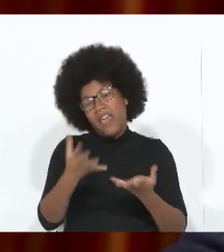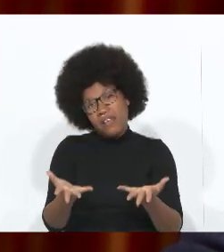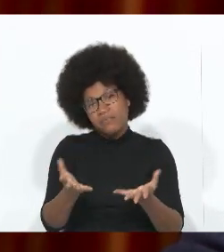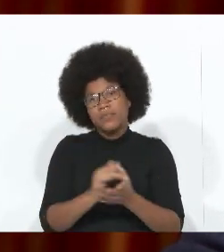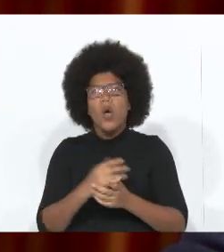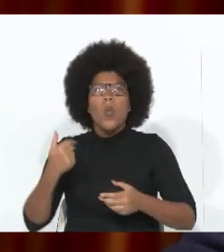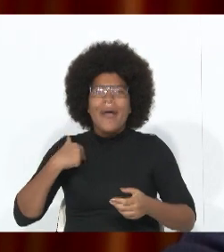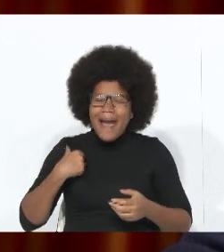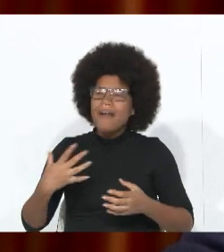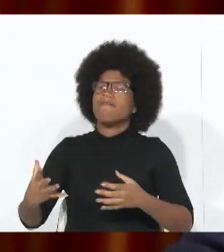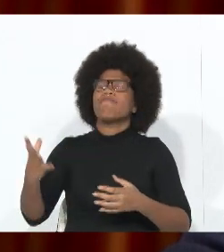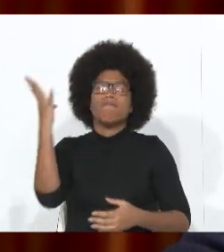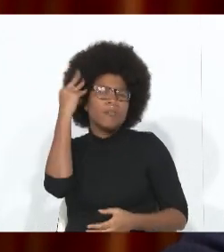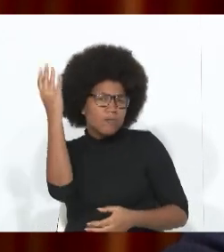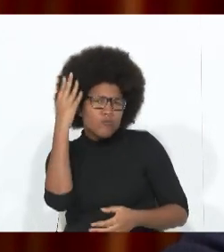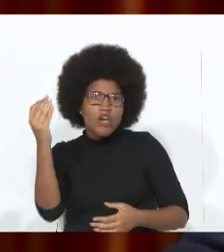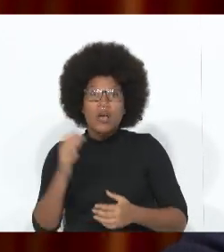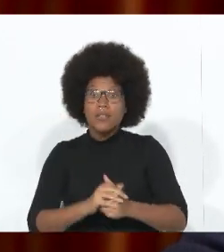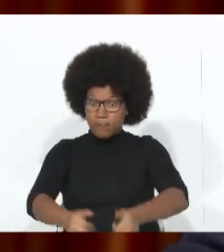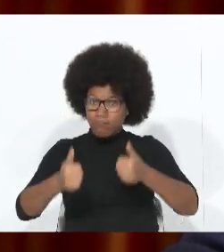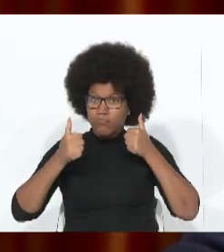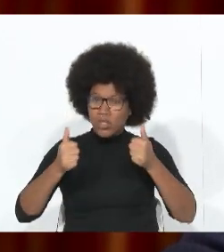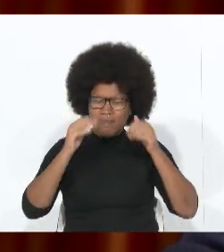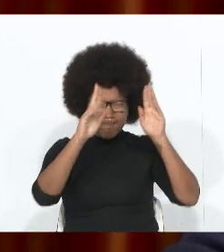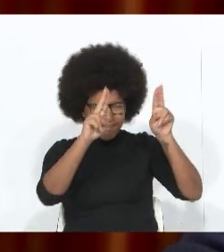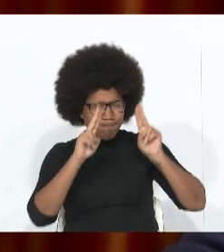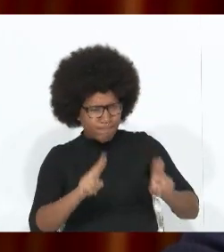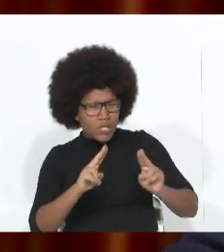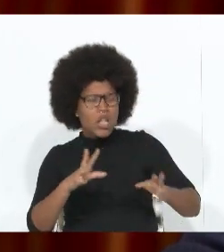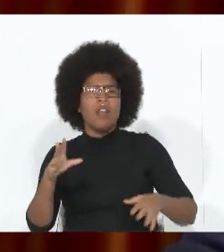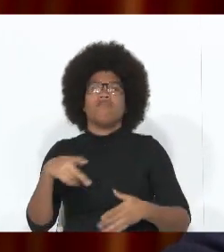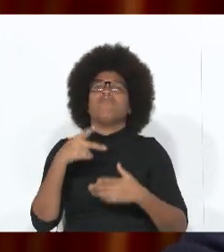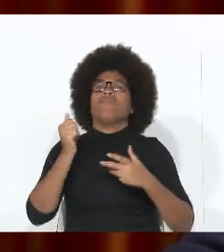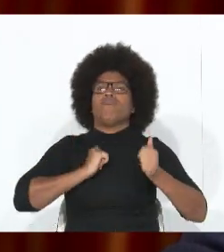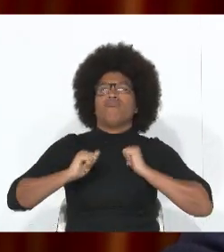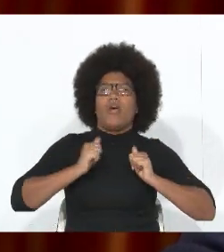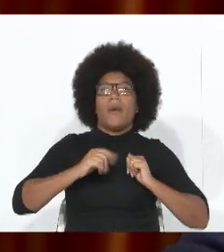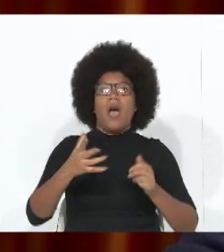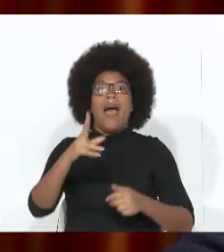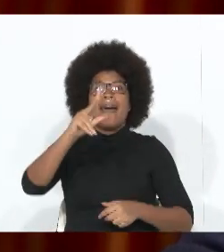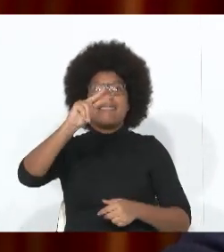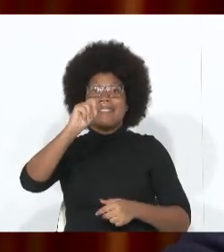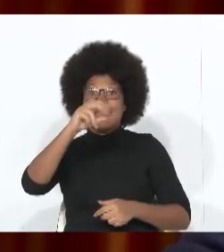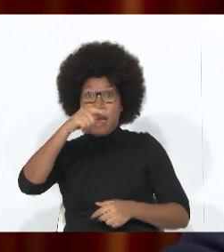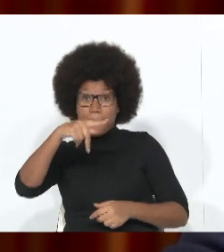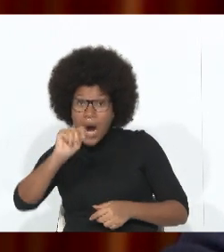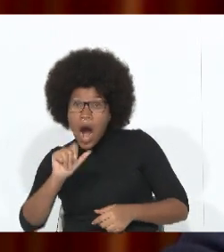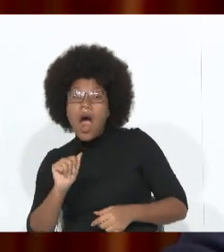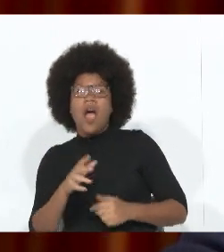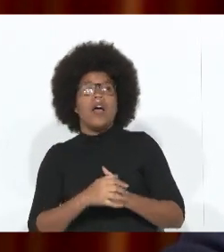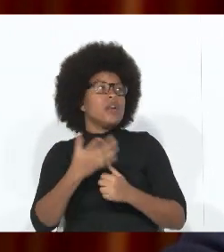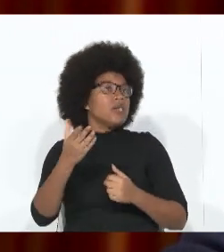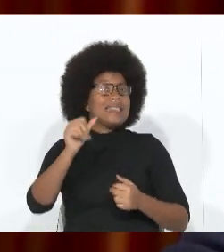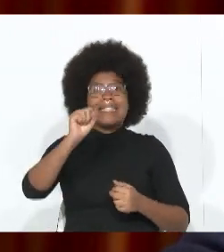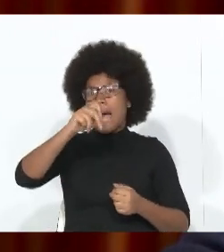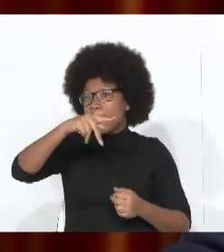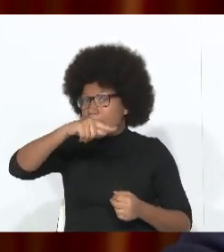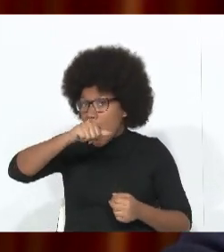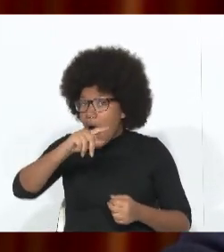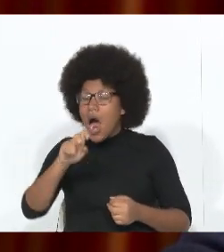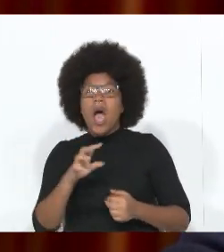the experience of excellent performances at sold-out venues such as Napa, Sapa, Queen's Hall, the Central